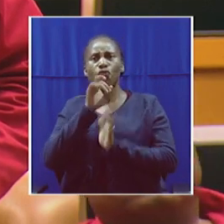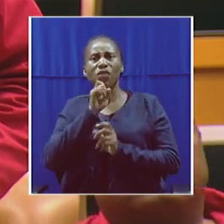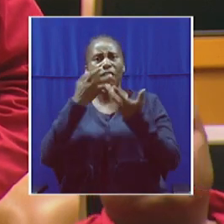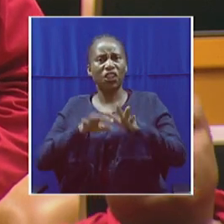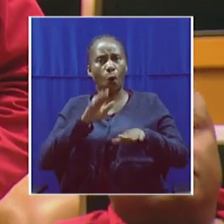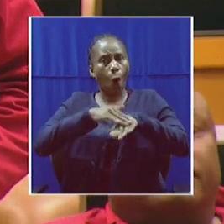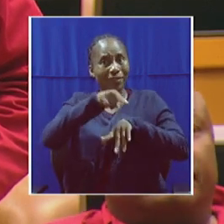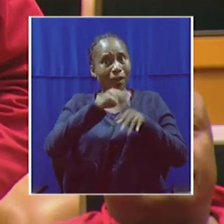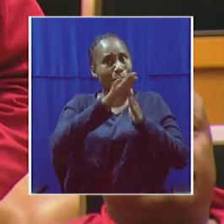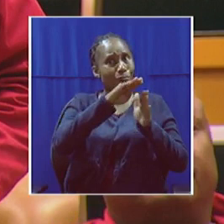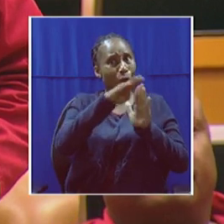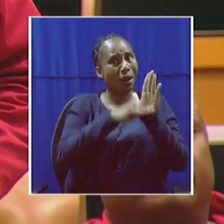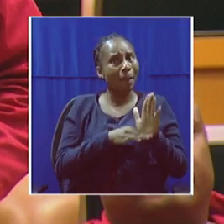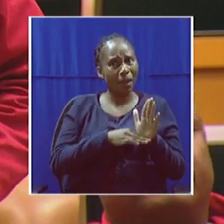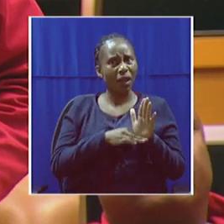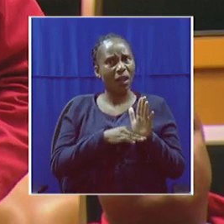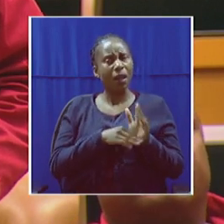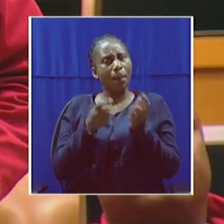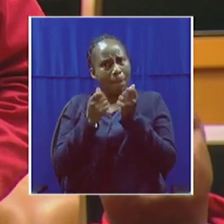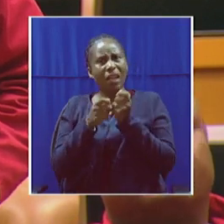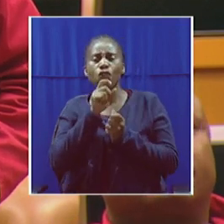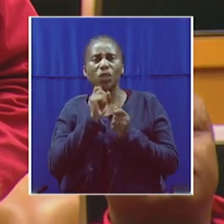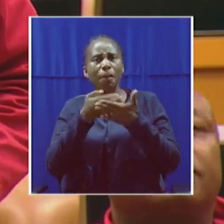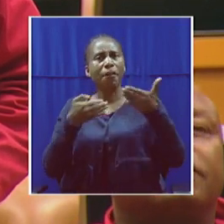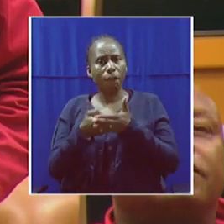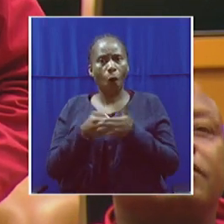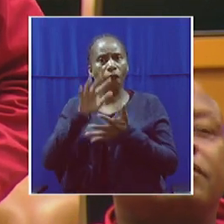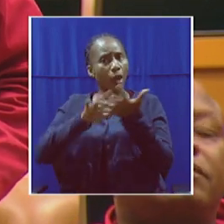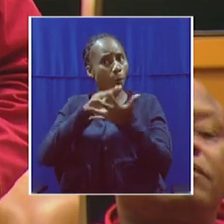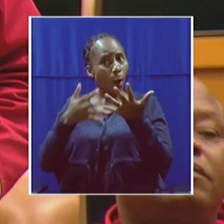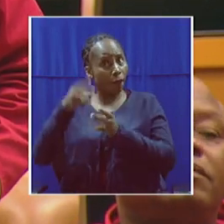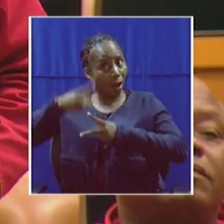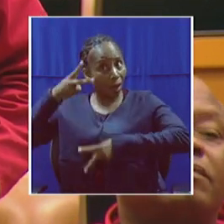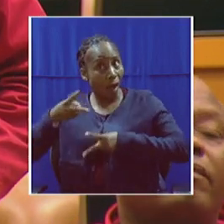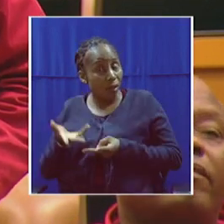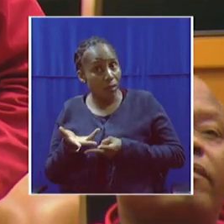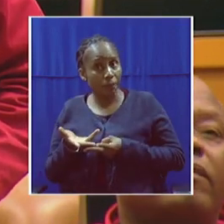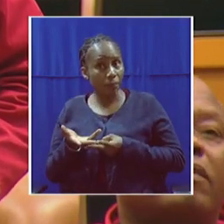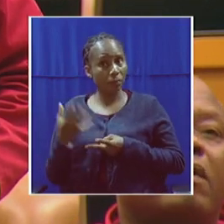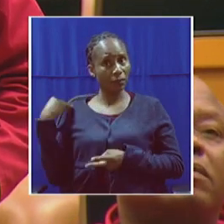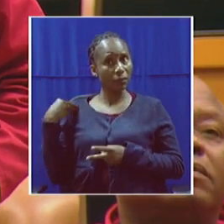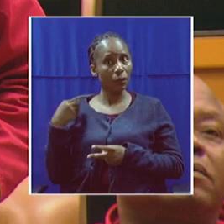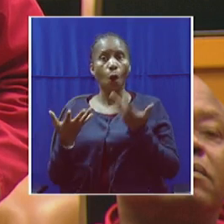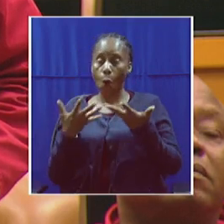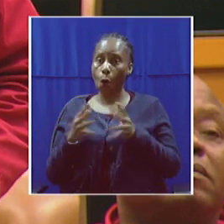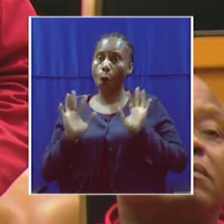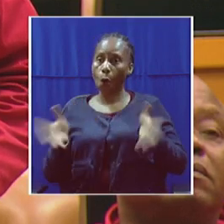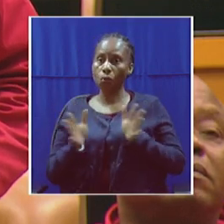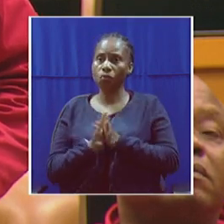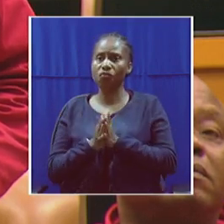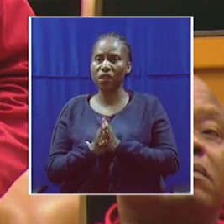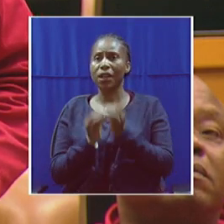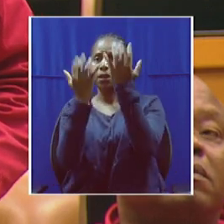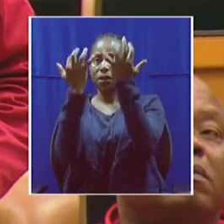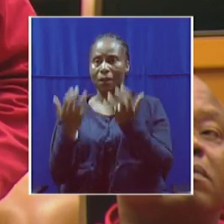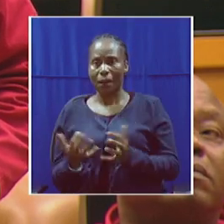the money before the framework for the program is finalized minister or you were just given those figures for the